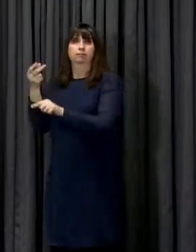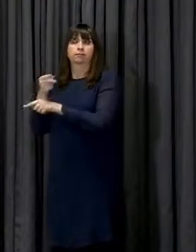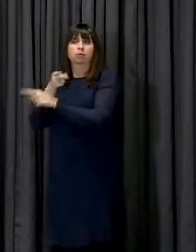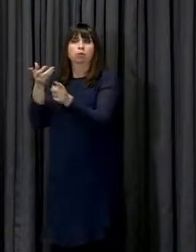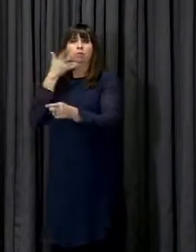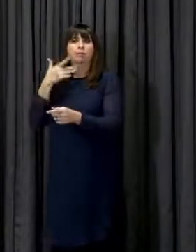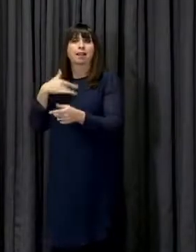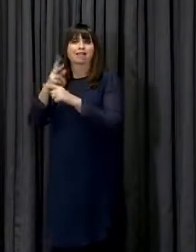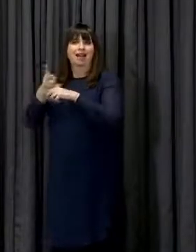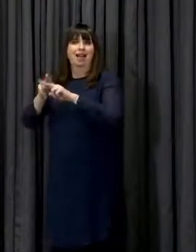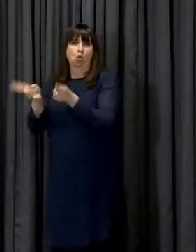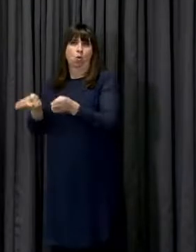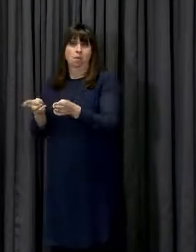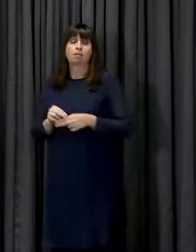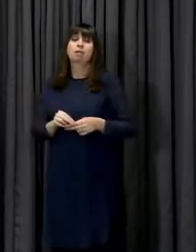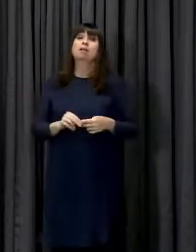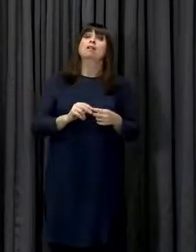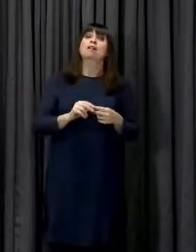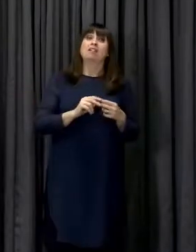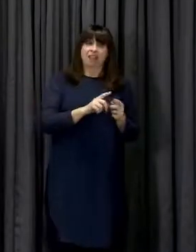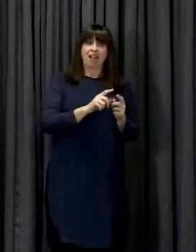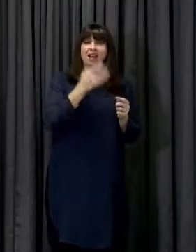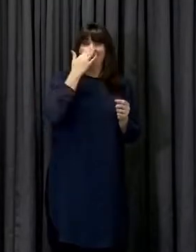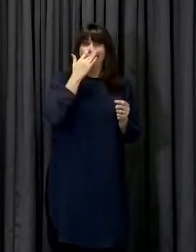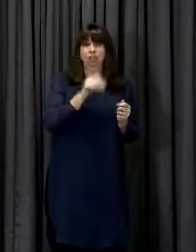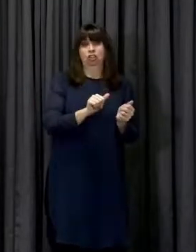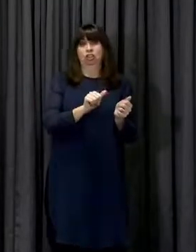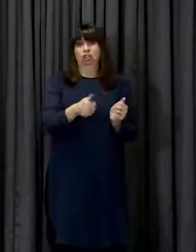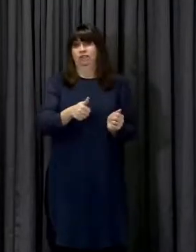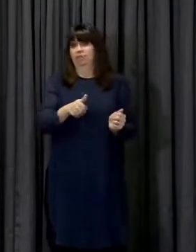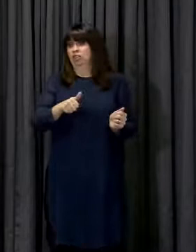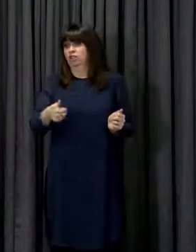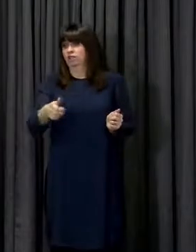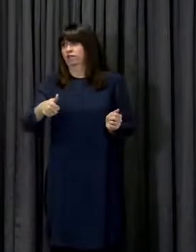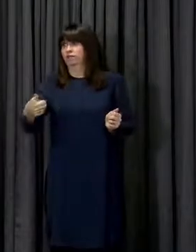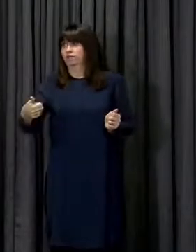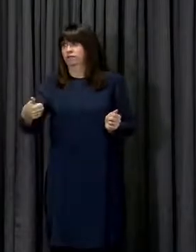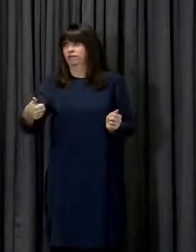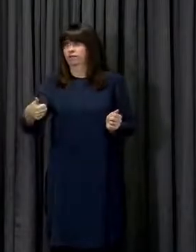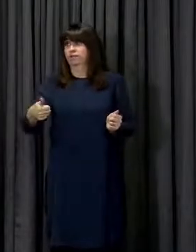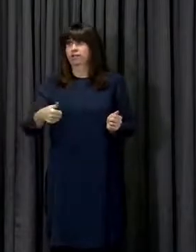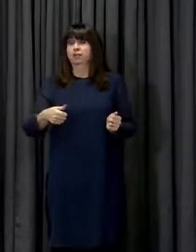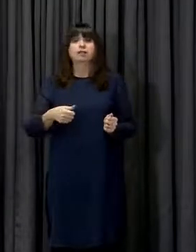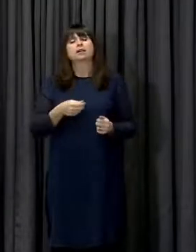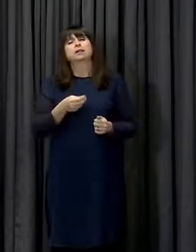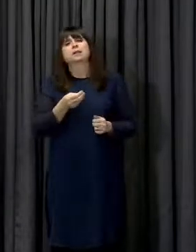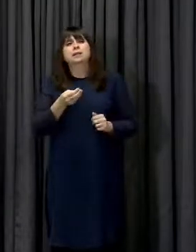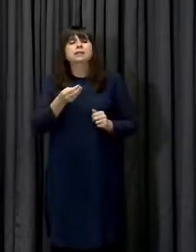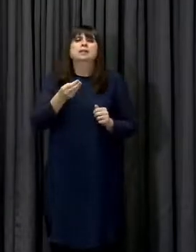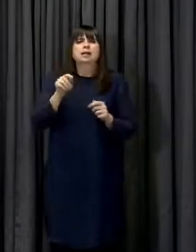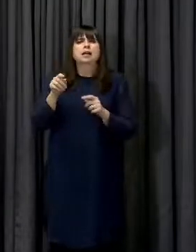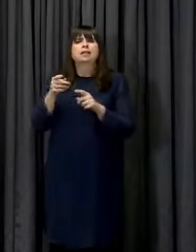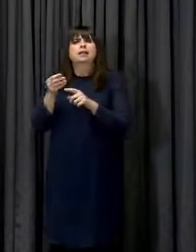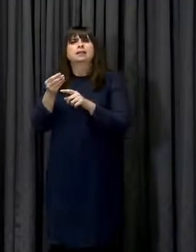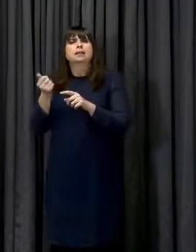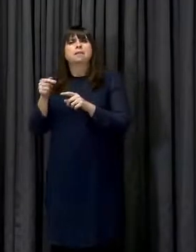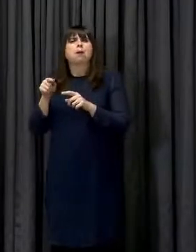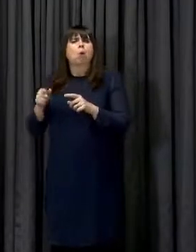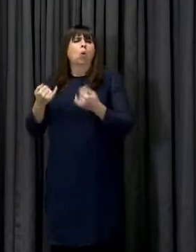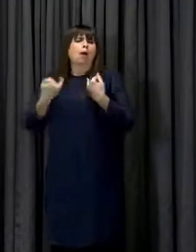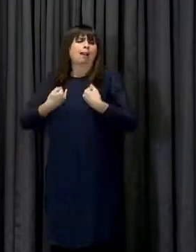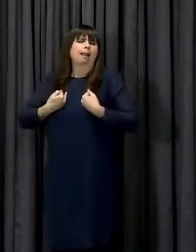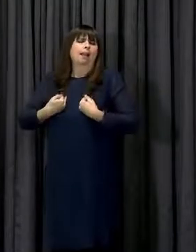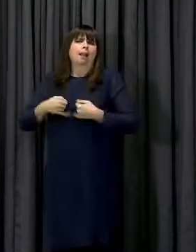residents too. And then it's broadly an age categorisation we've been advised to follow, with some prioritisation of people who are extremely